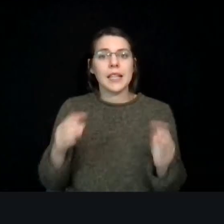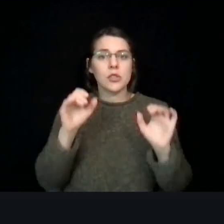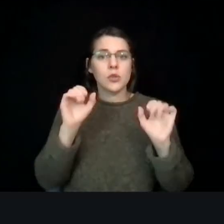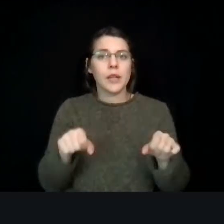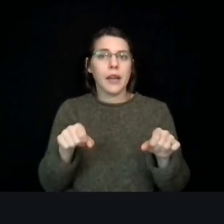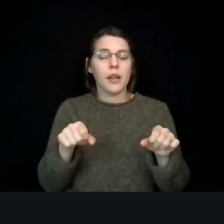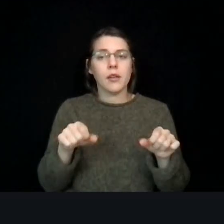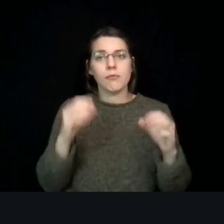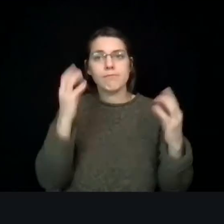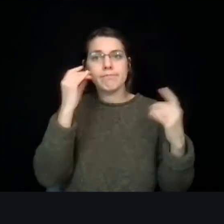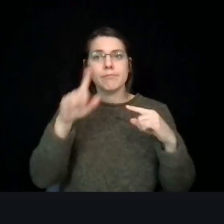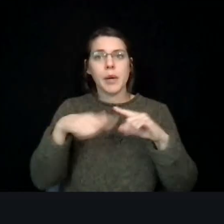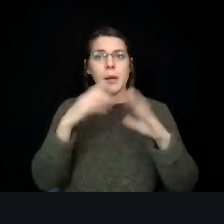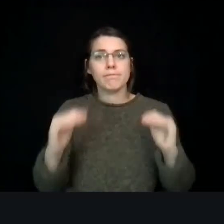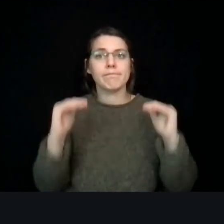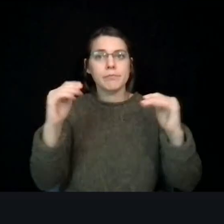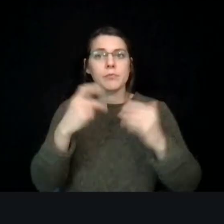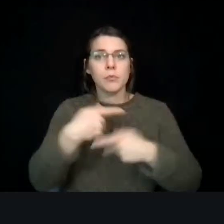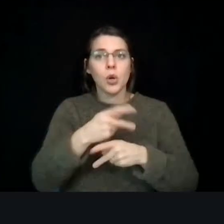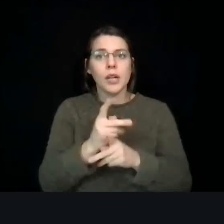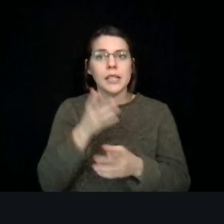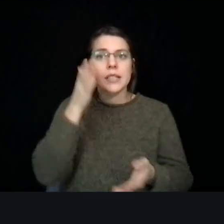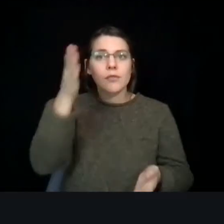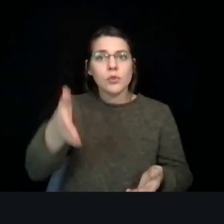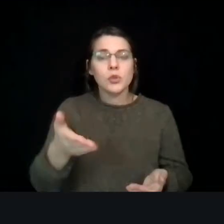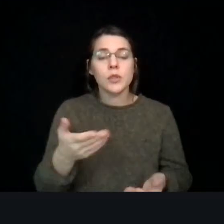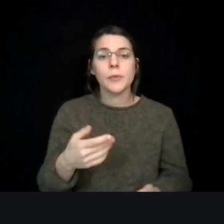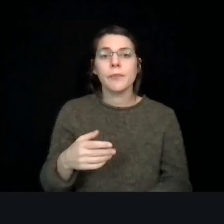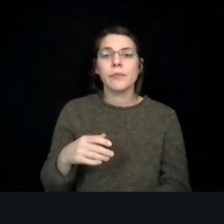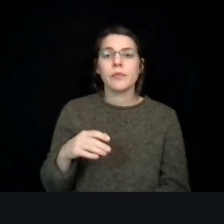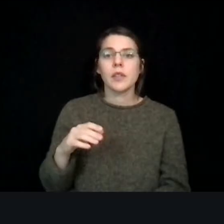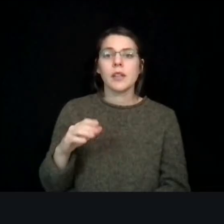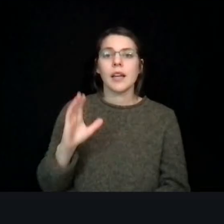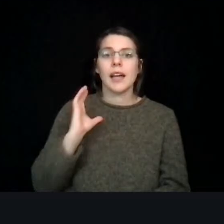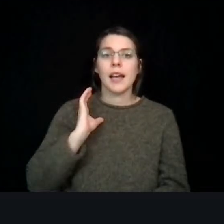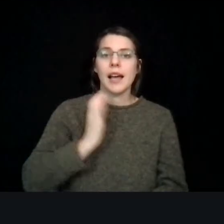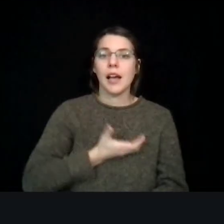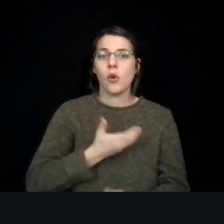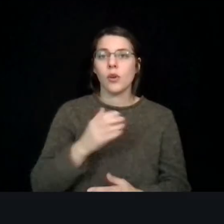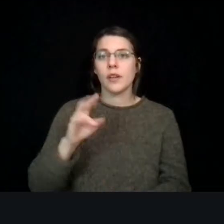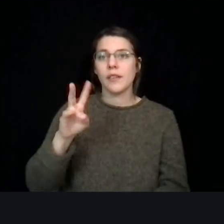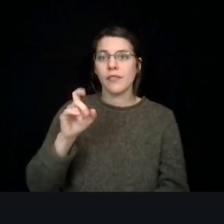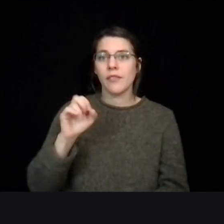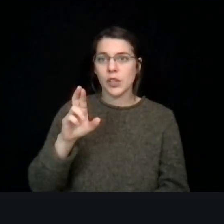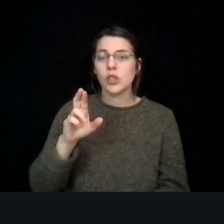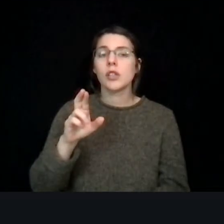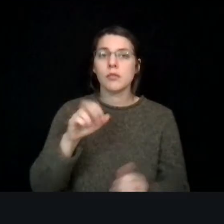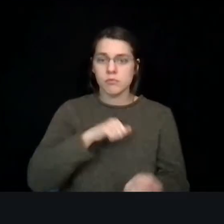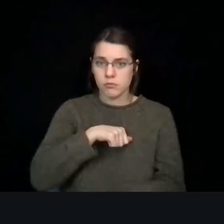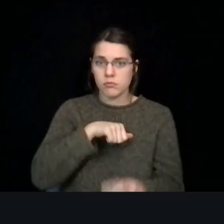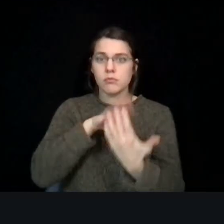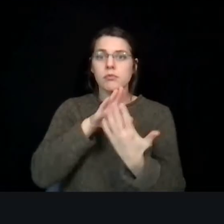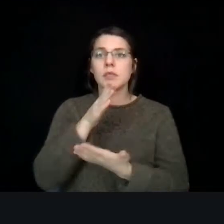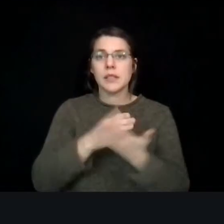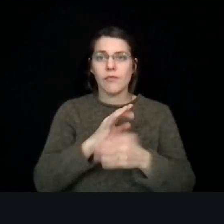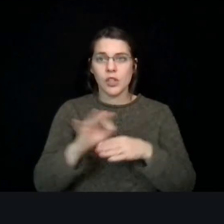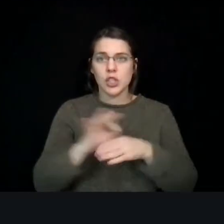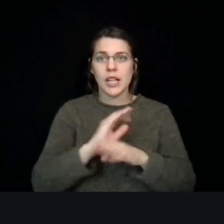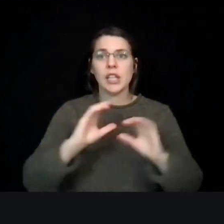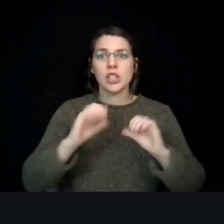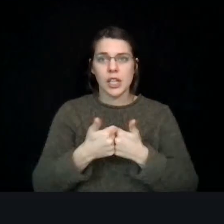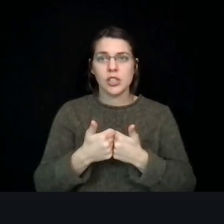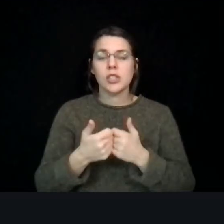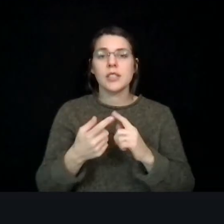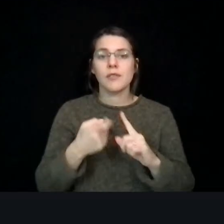point. Accenture, who is the vendor, has been responsive to addressing functionality challenges that we had with the initial rollout. We